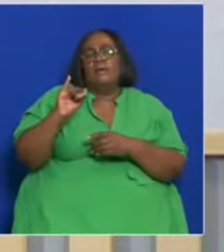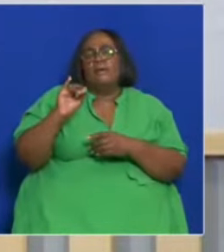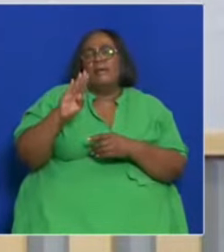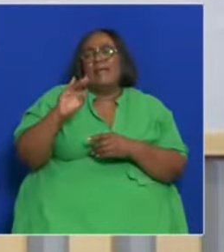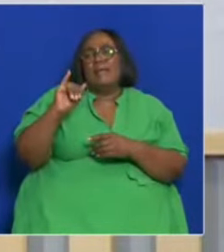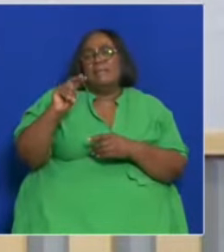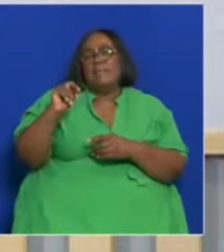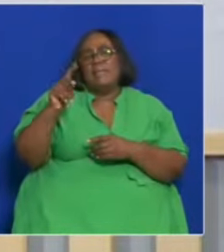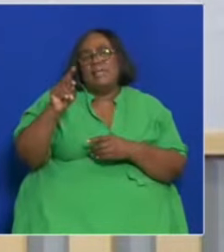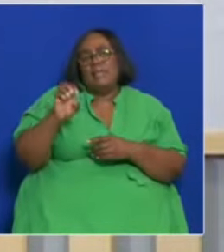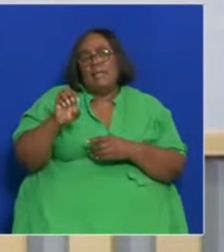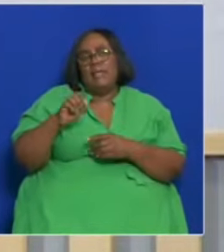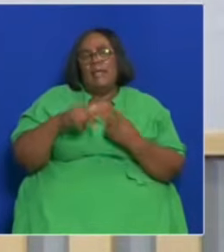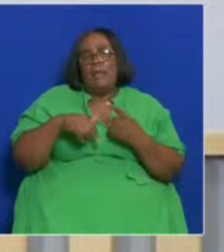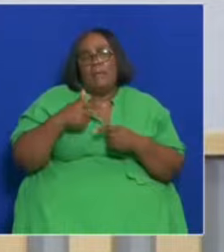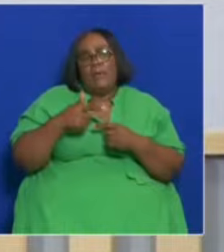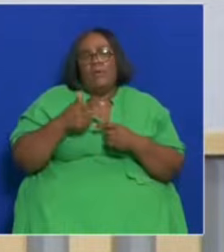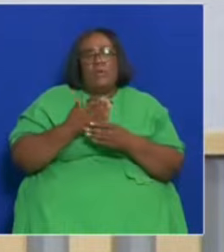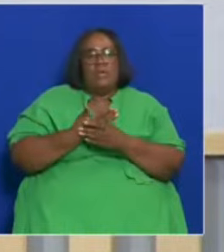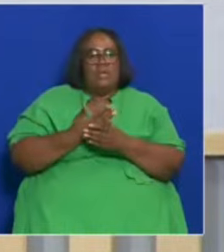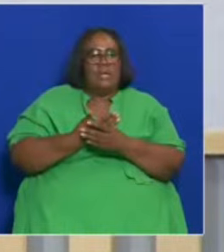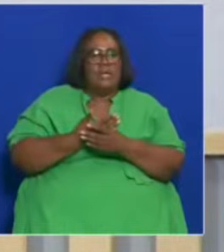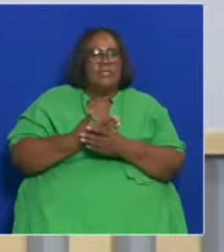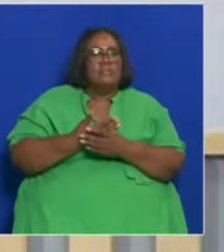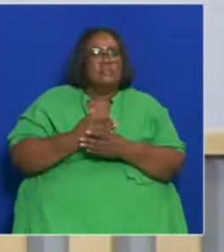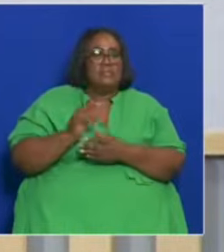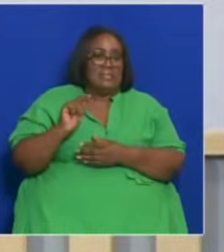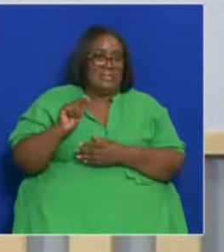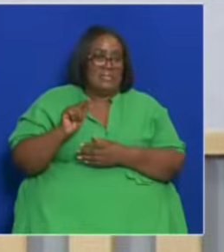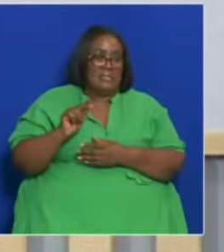that investigation. However, the